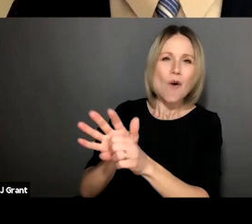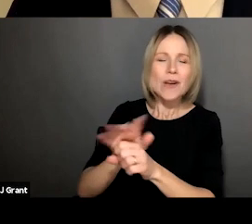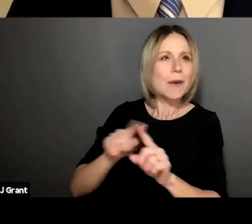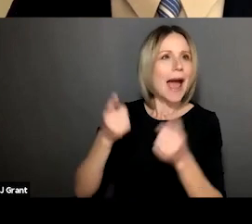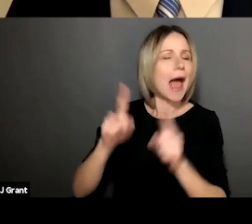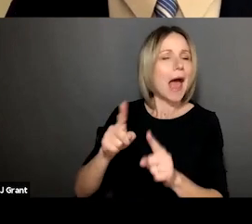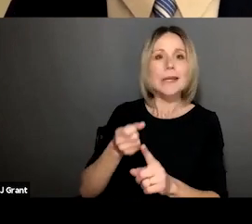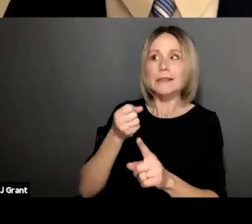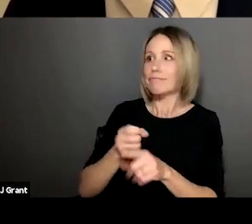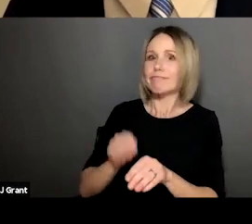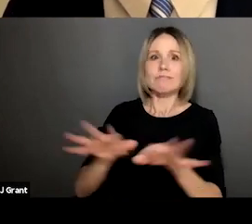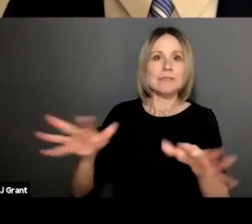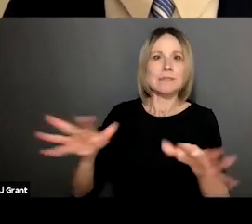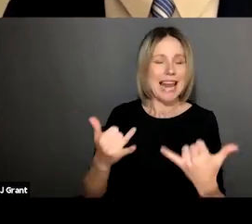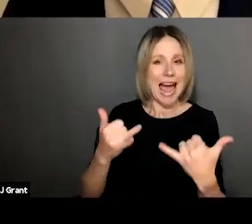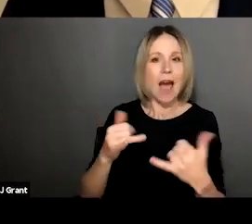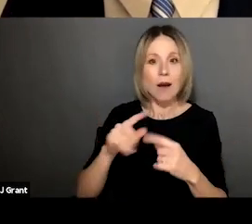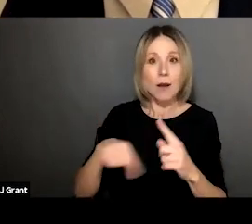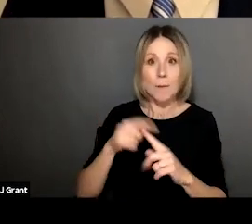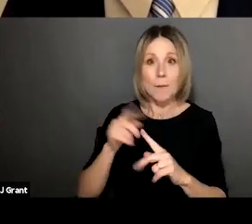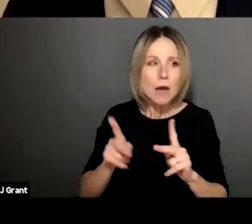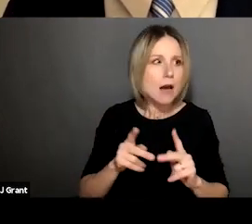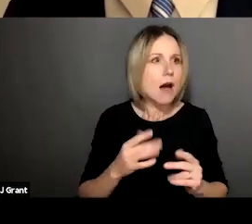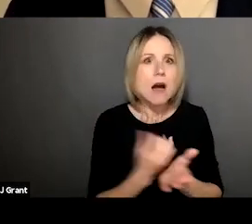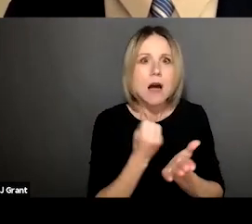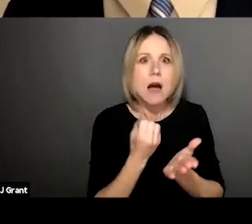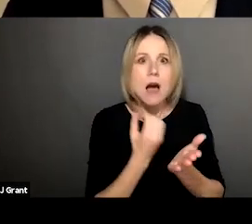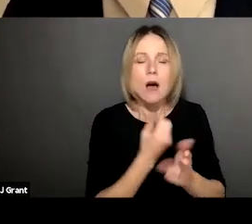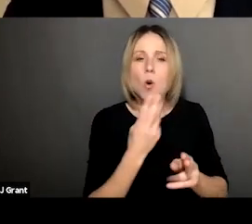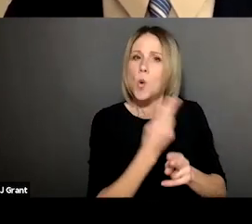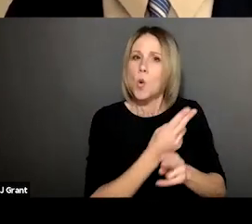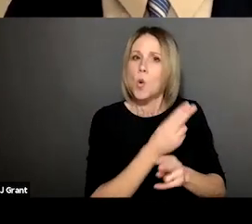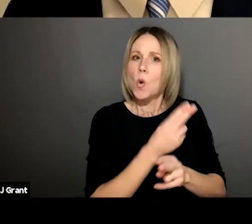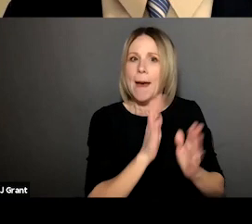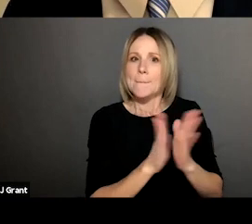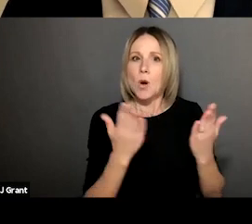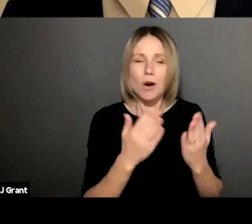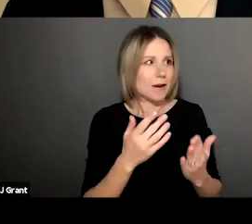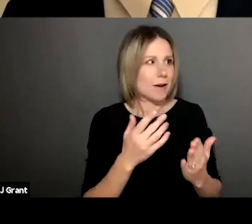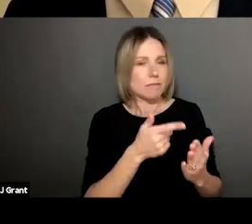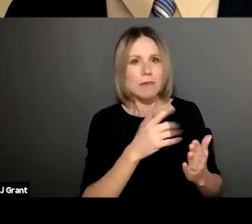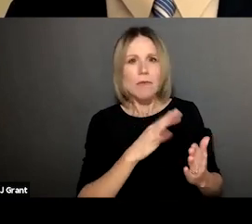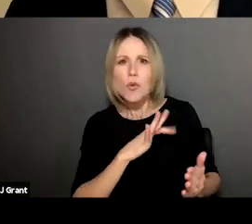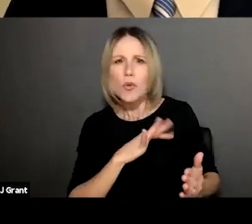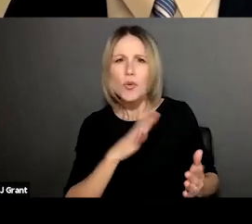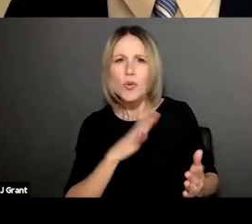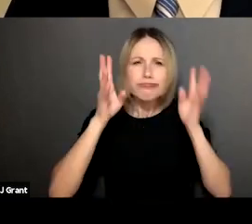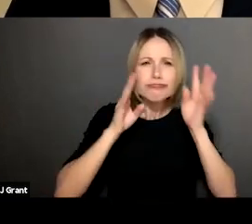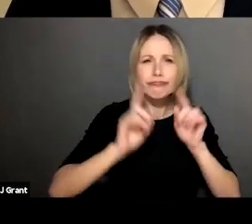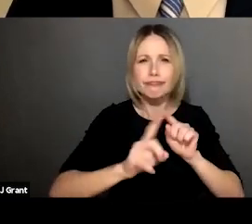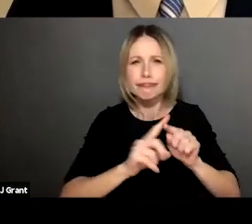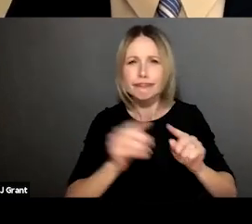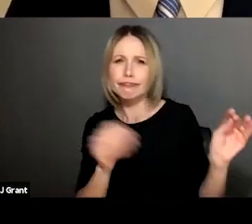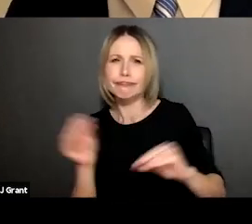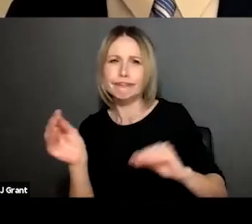getting a lot of fantastic use out of it and out of the very idea behind it. So talk a little bit, if you could, about